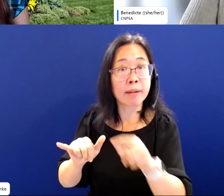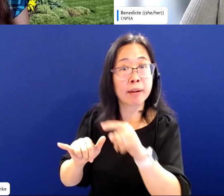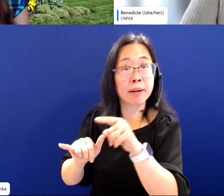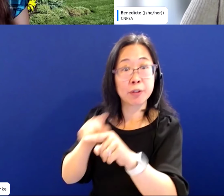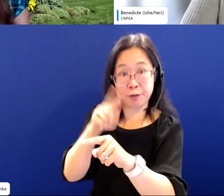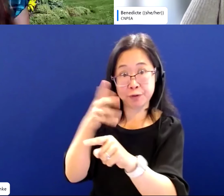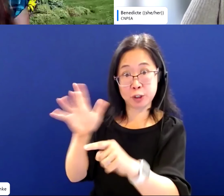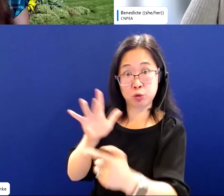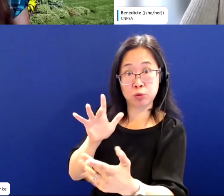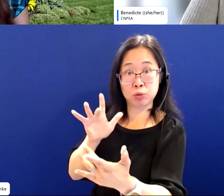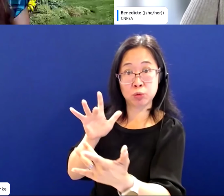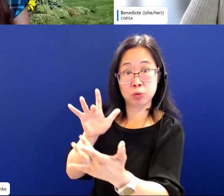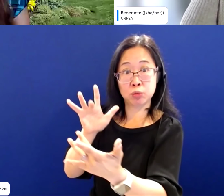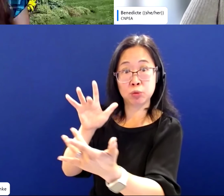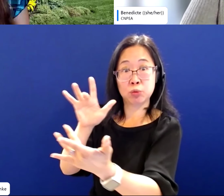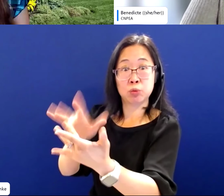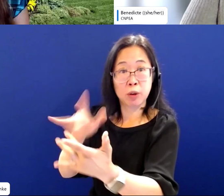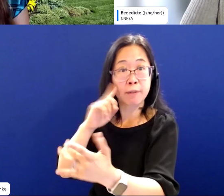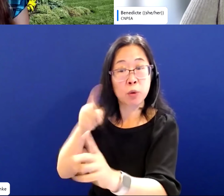specific cultural and